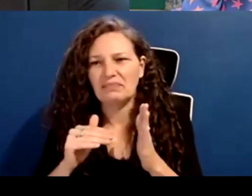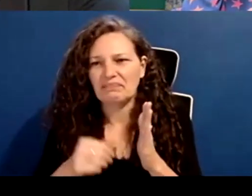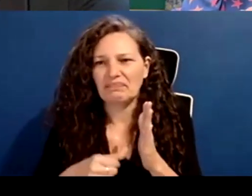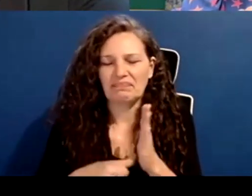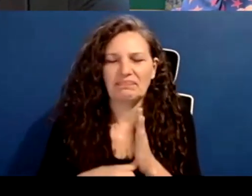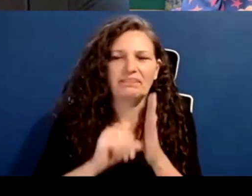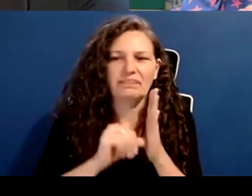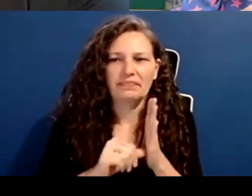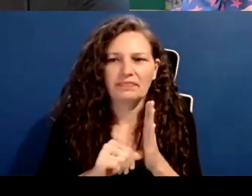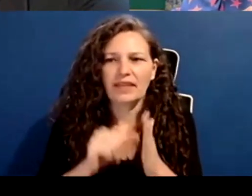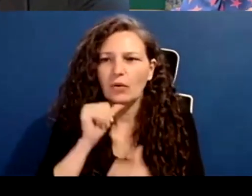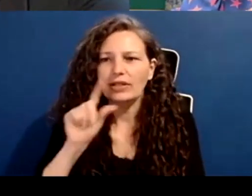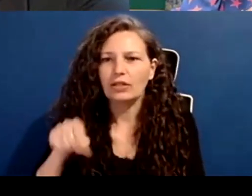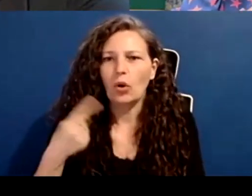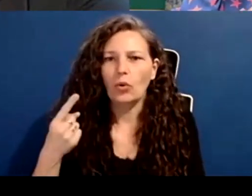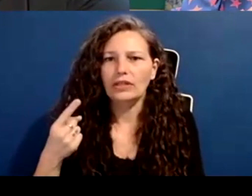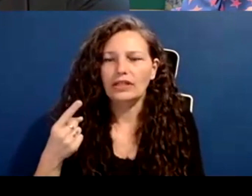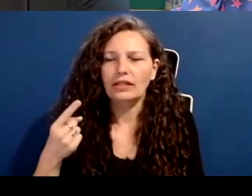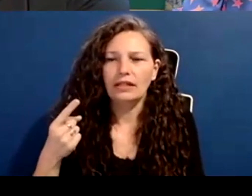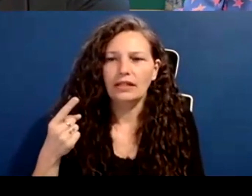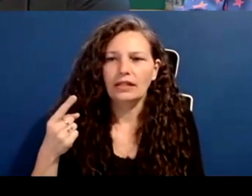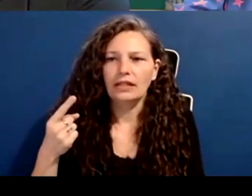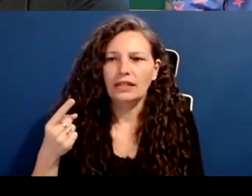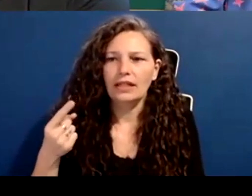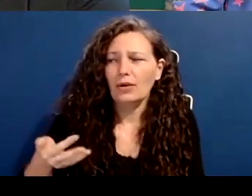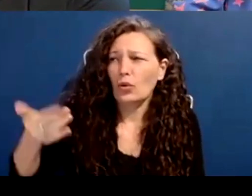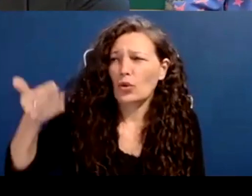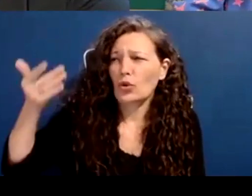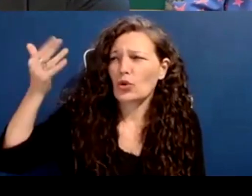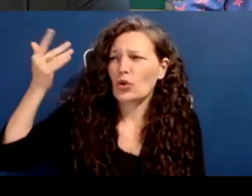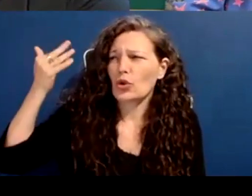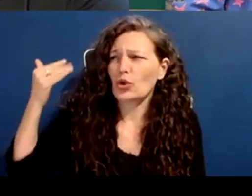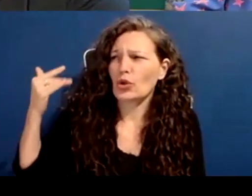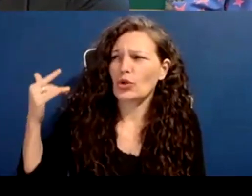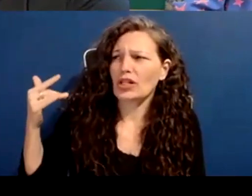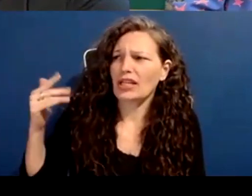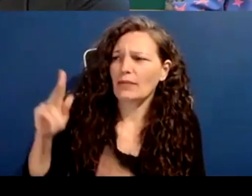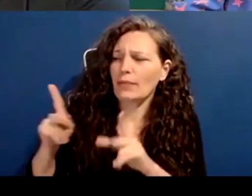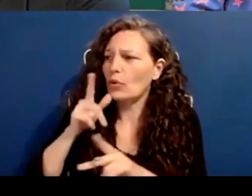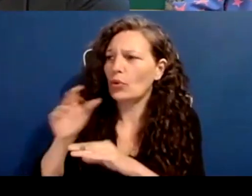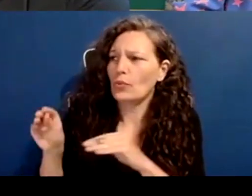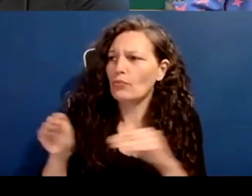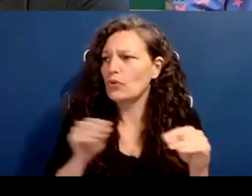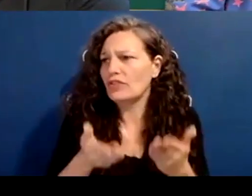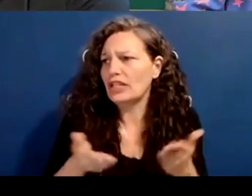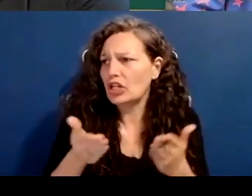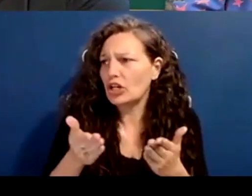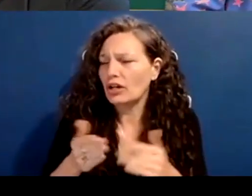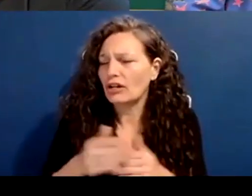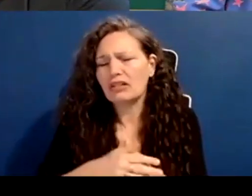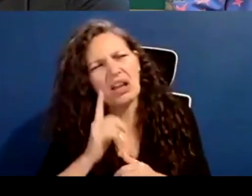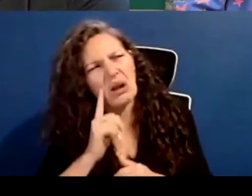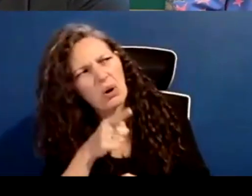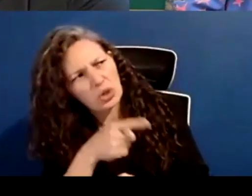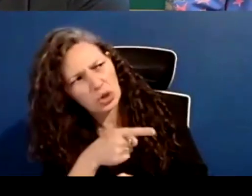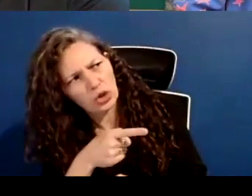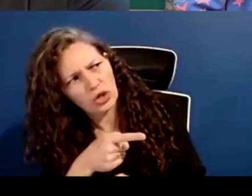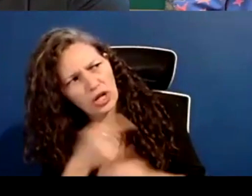early settlers. It wasn't just early settlers and white people saying your skin color is darker than ours, so therefore you